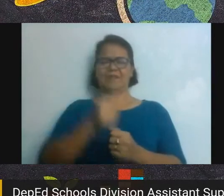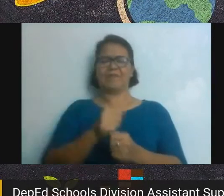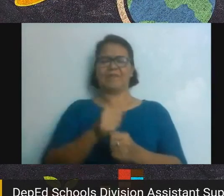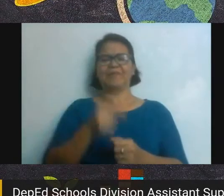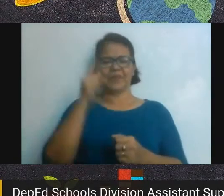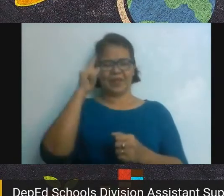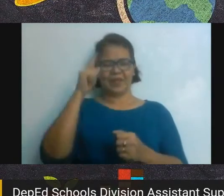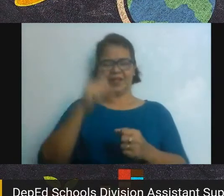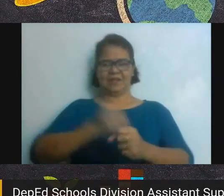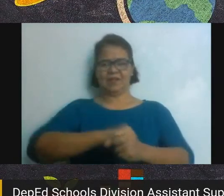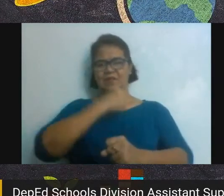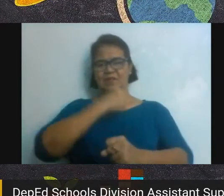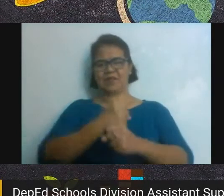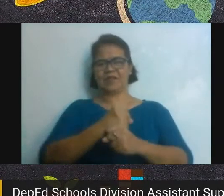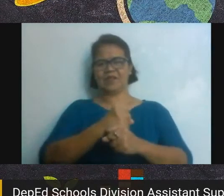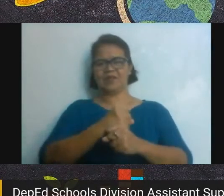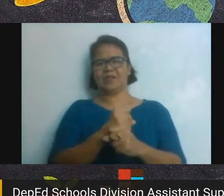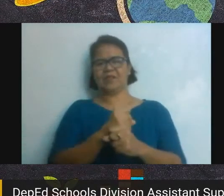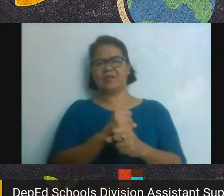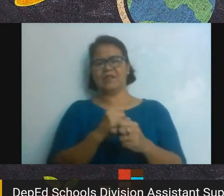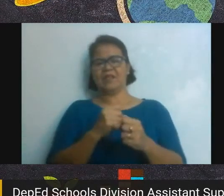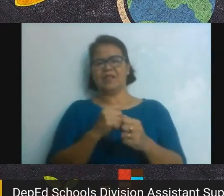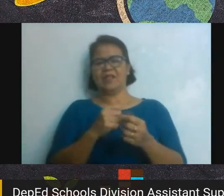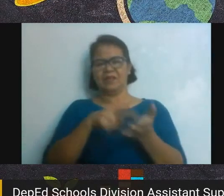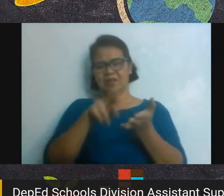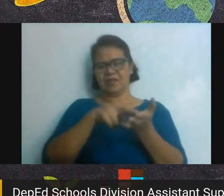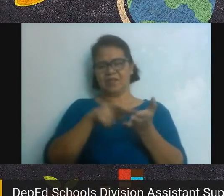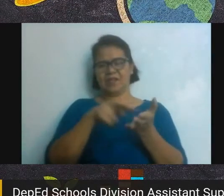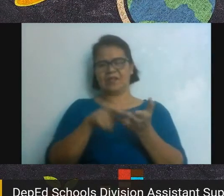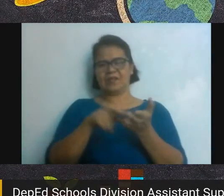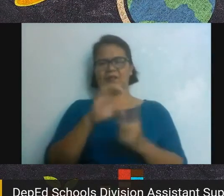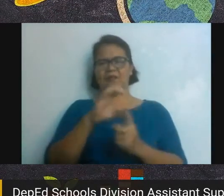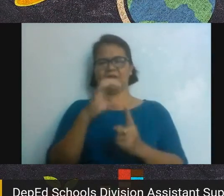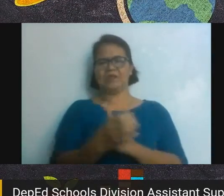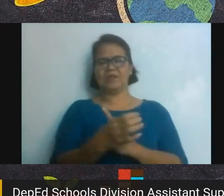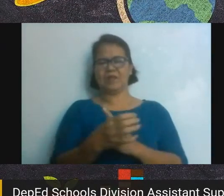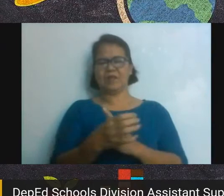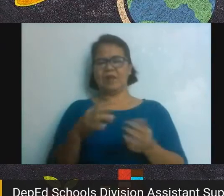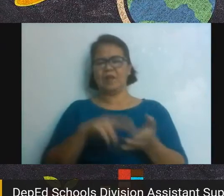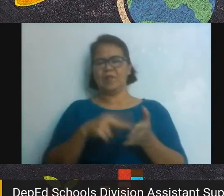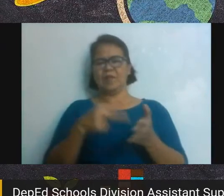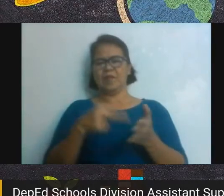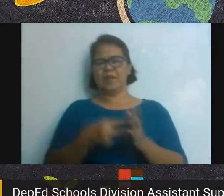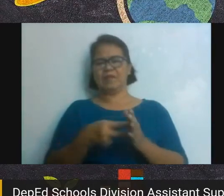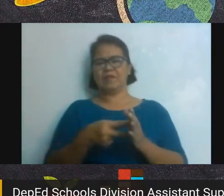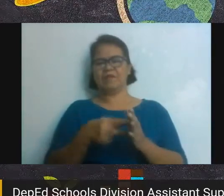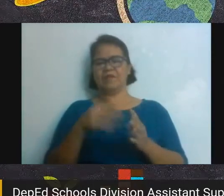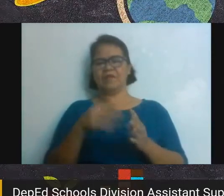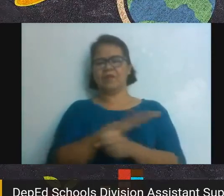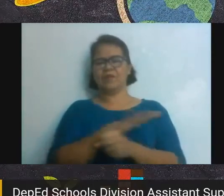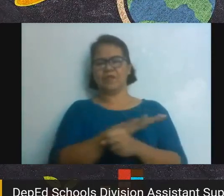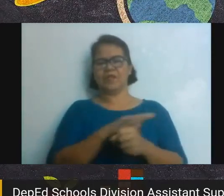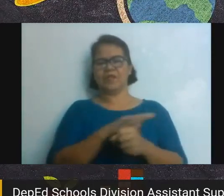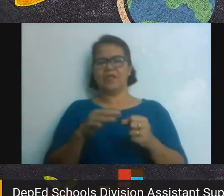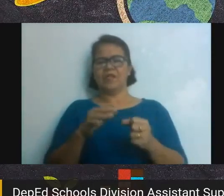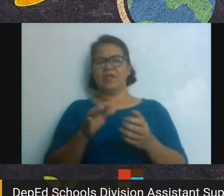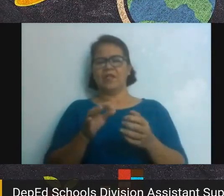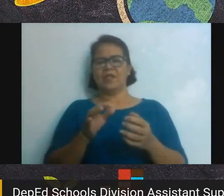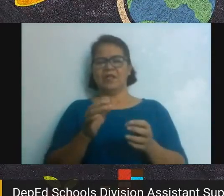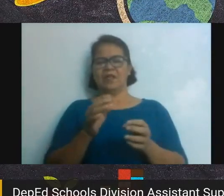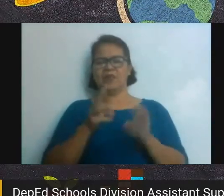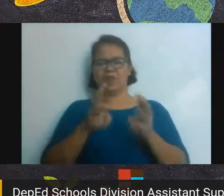strong research culture towards meaningful innovations for learning and nurtures